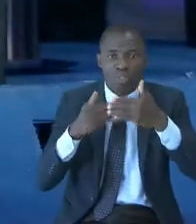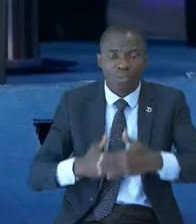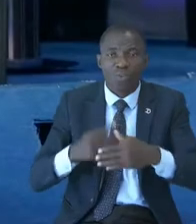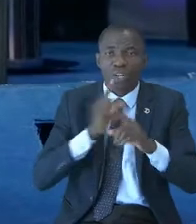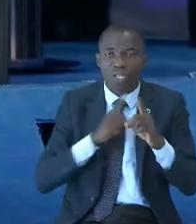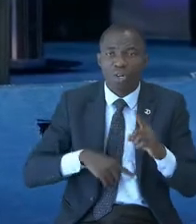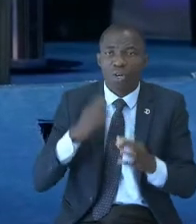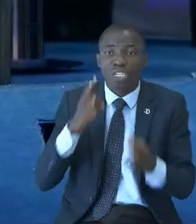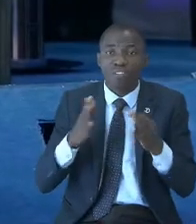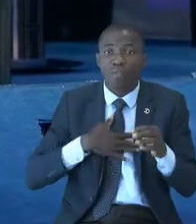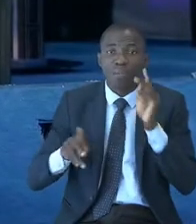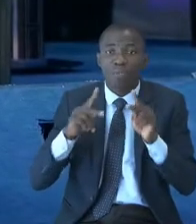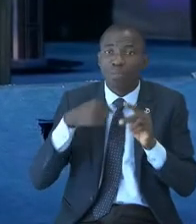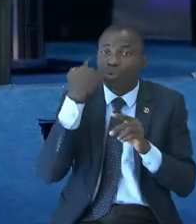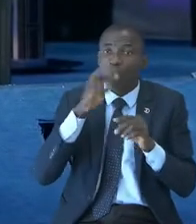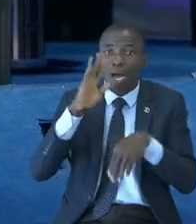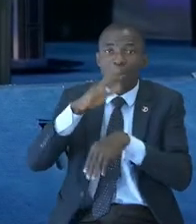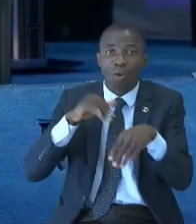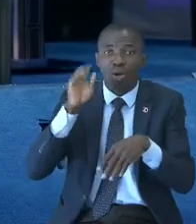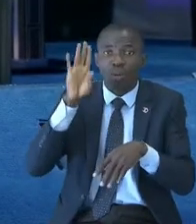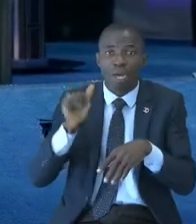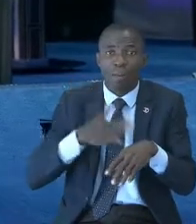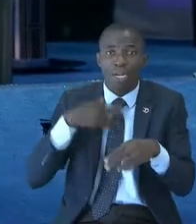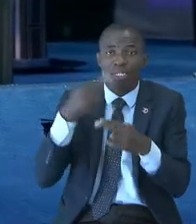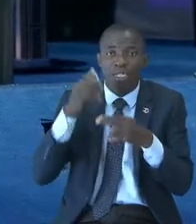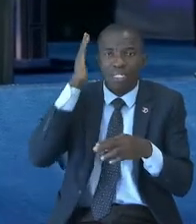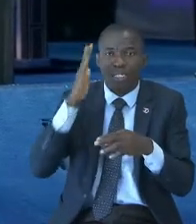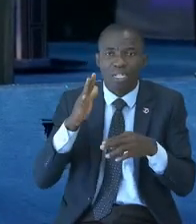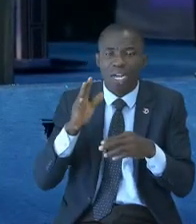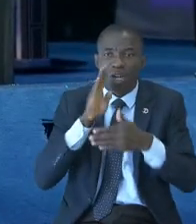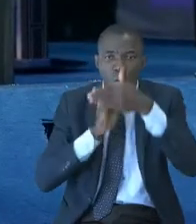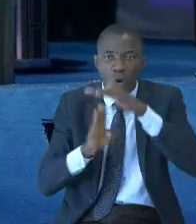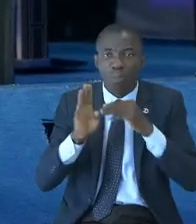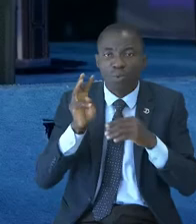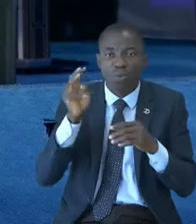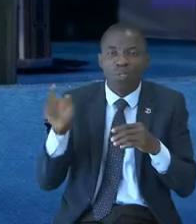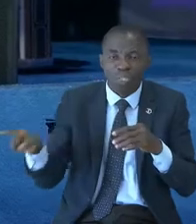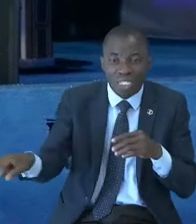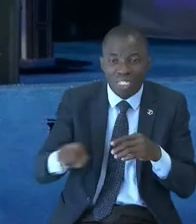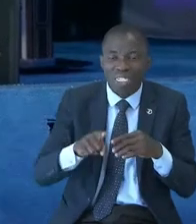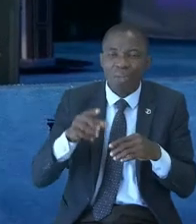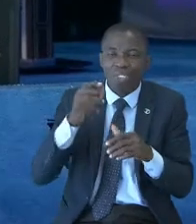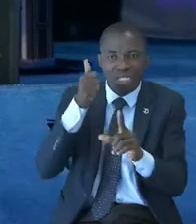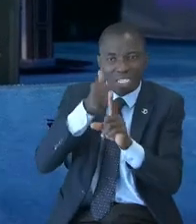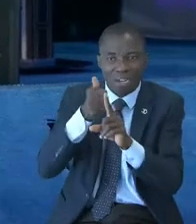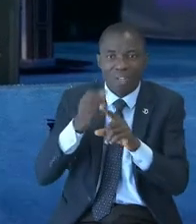people who are called by my name will humble themselves and pray and seek